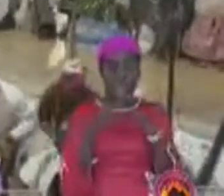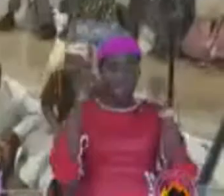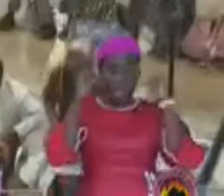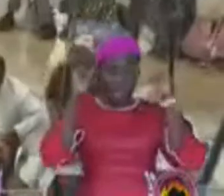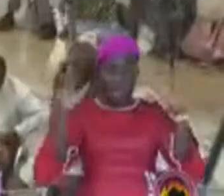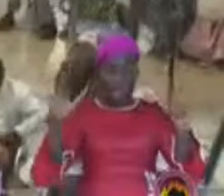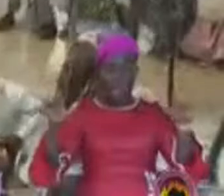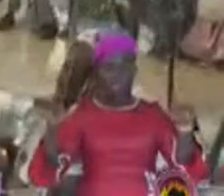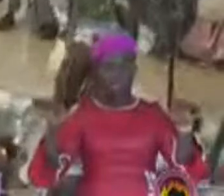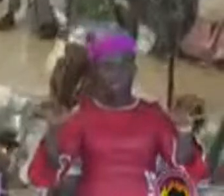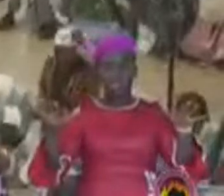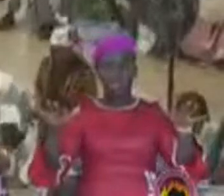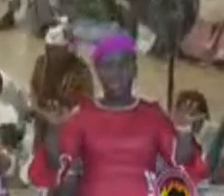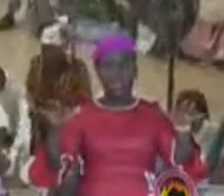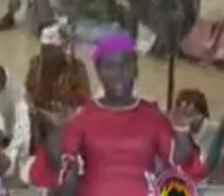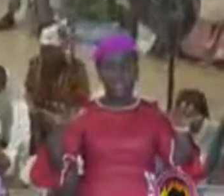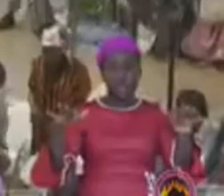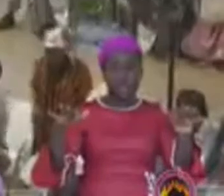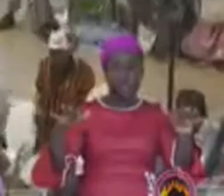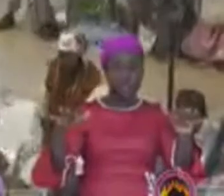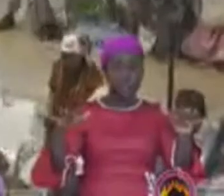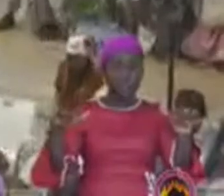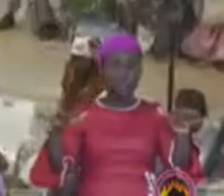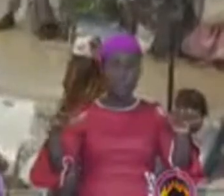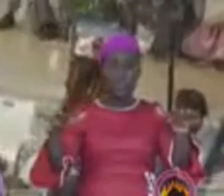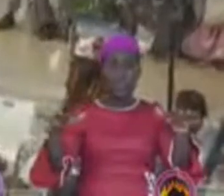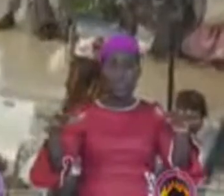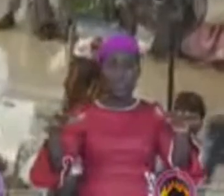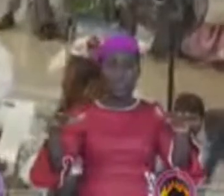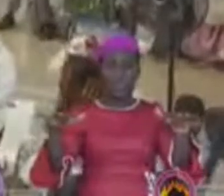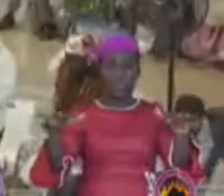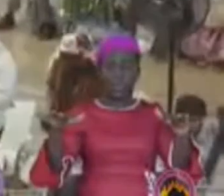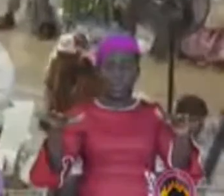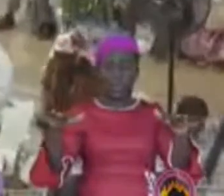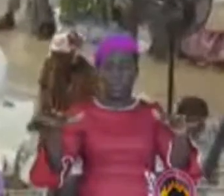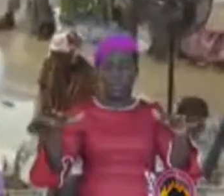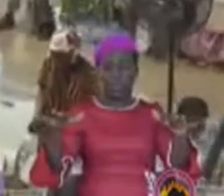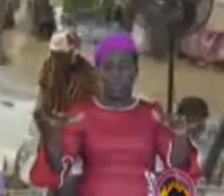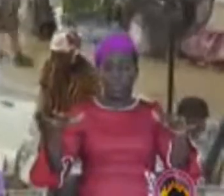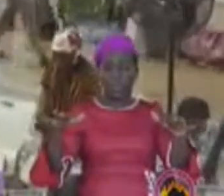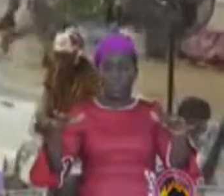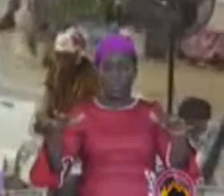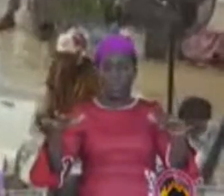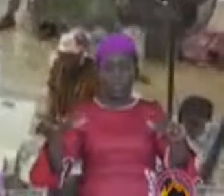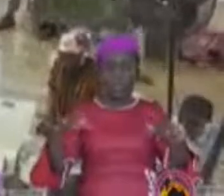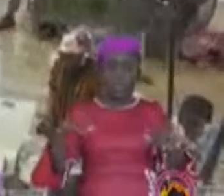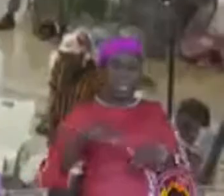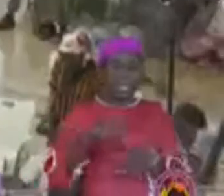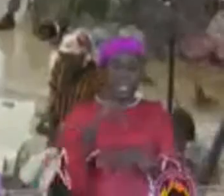here. This is warfare using dust as a weapon.